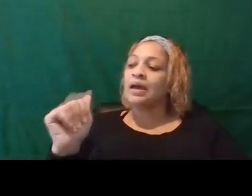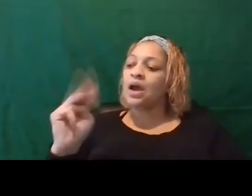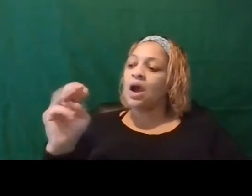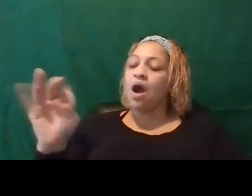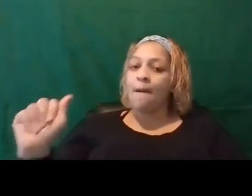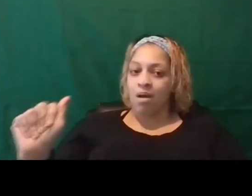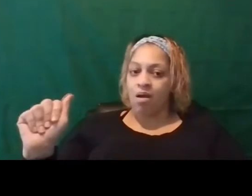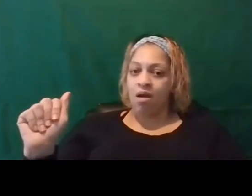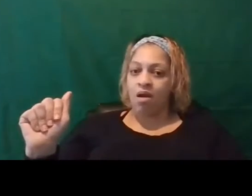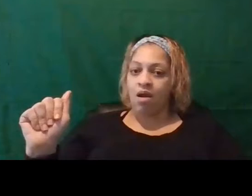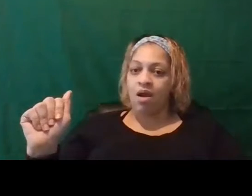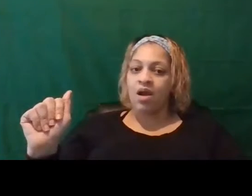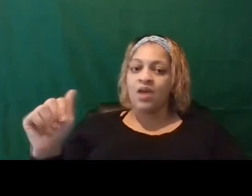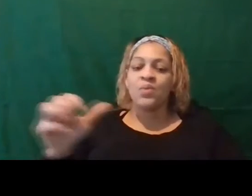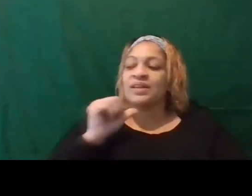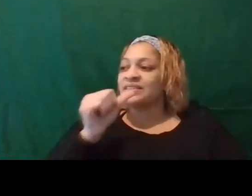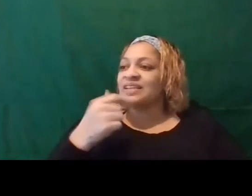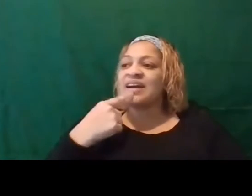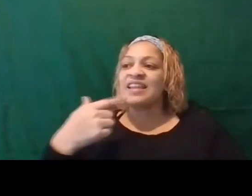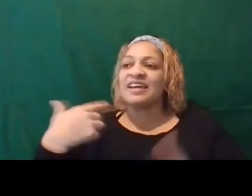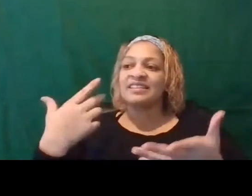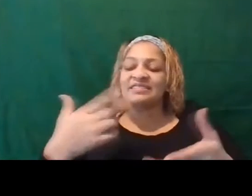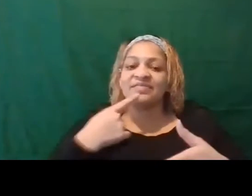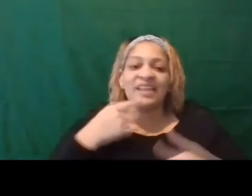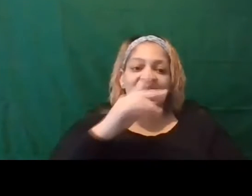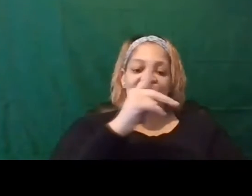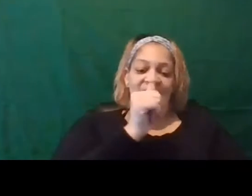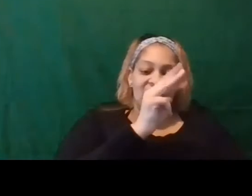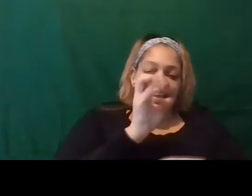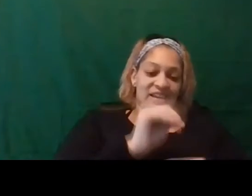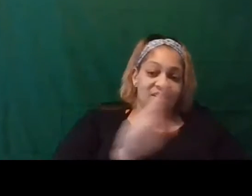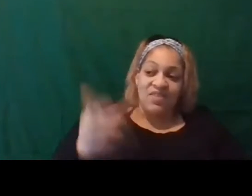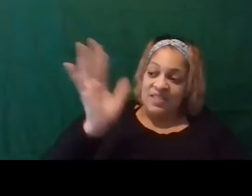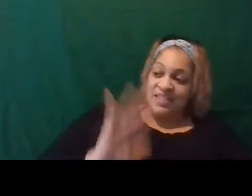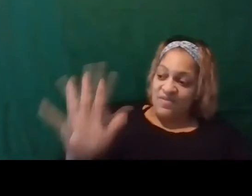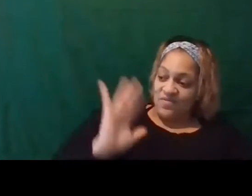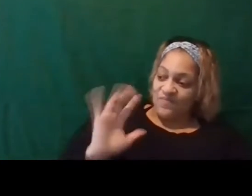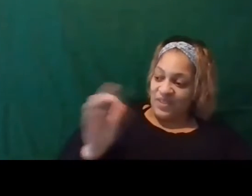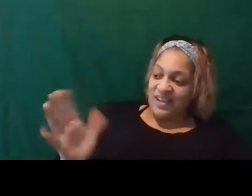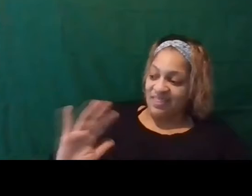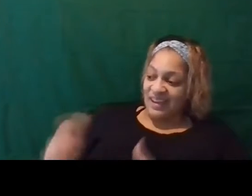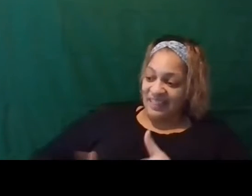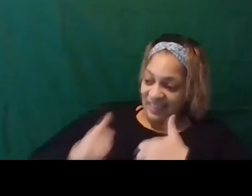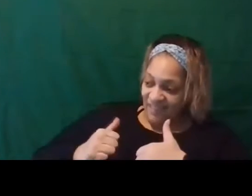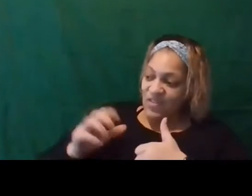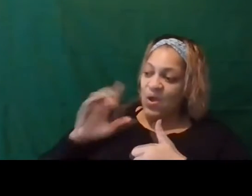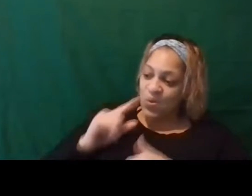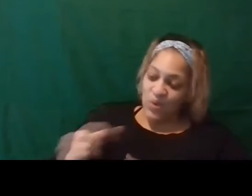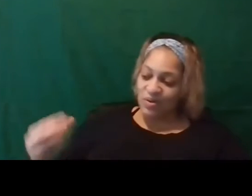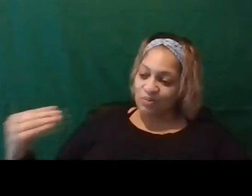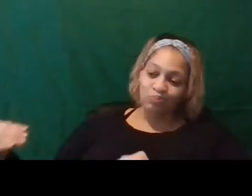as, that cosmic bank account where what you did in a former lifetime is following you into this lifetime. If you were a bad